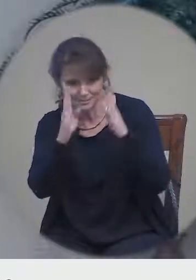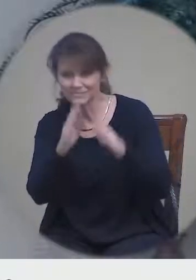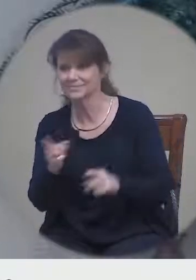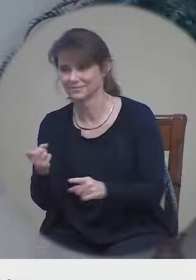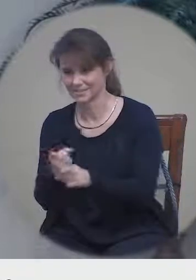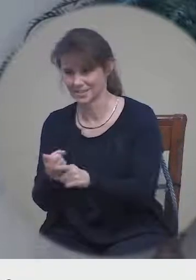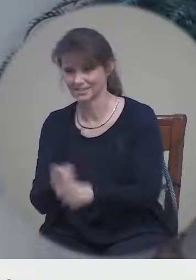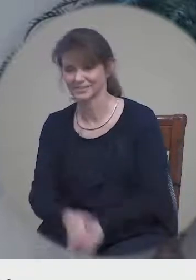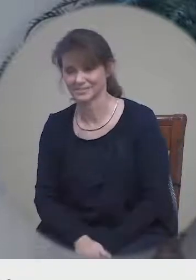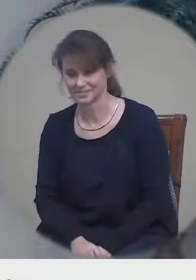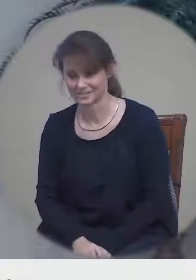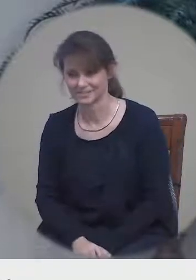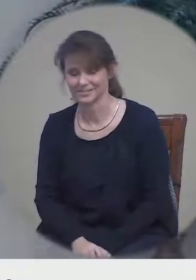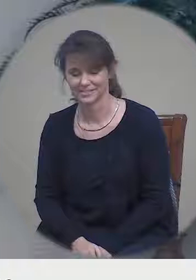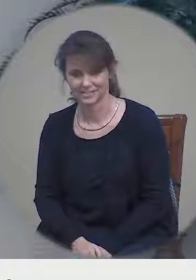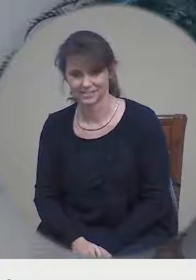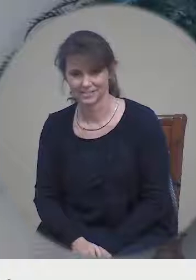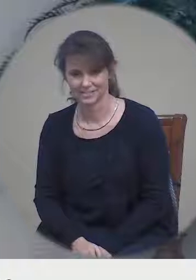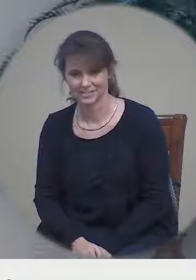Something's being disposed of